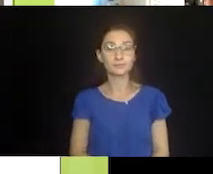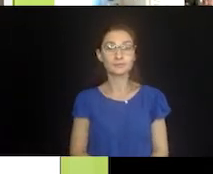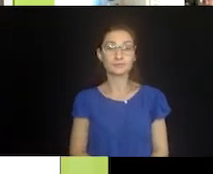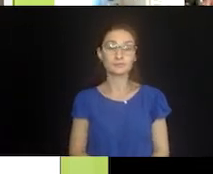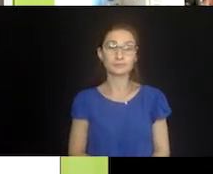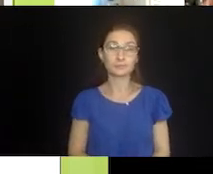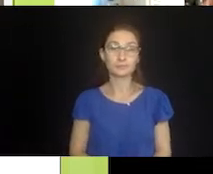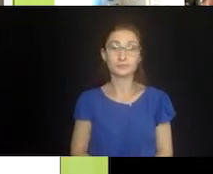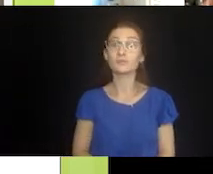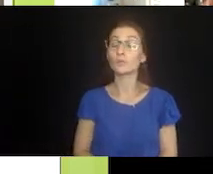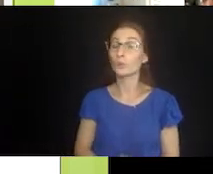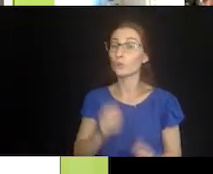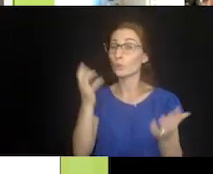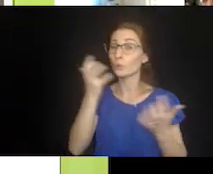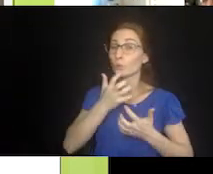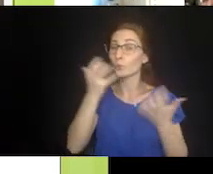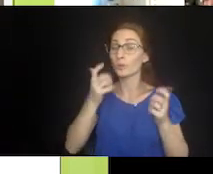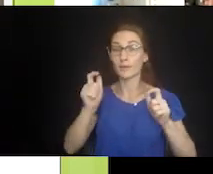can rely on during COVID.